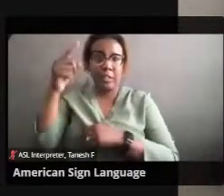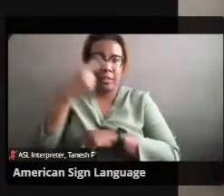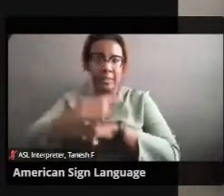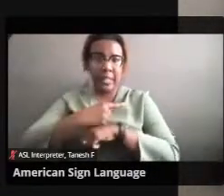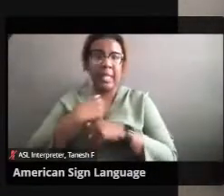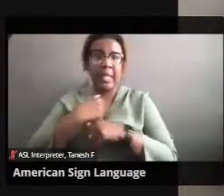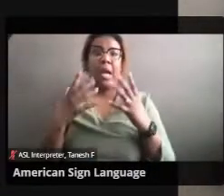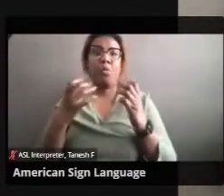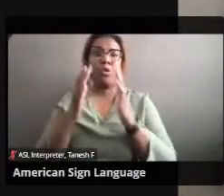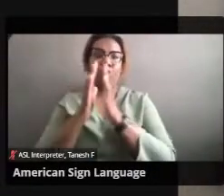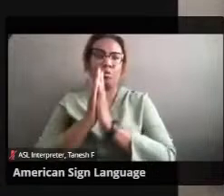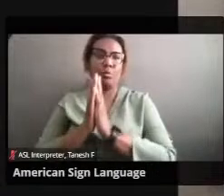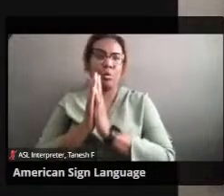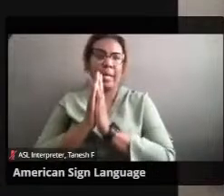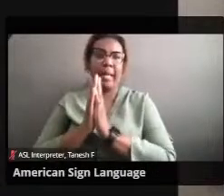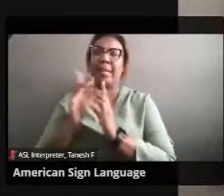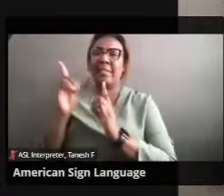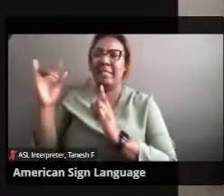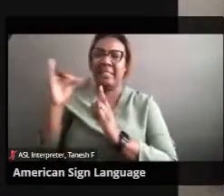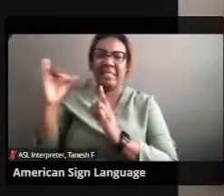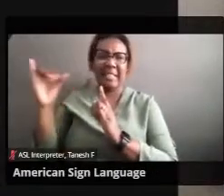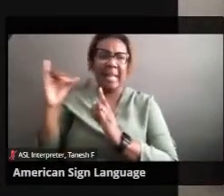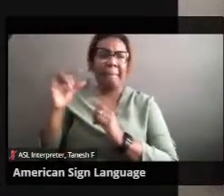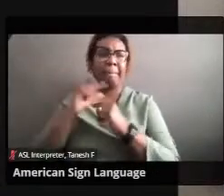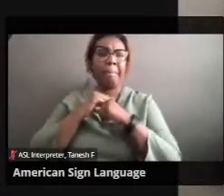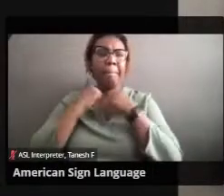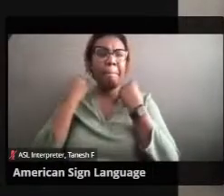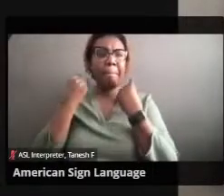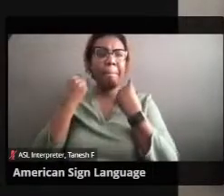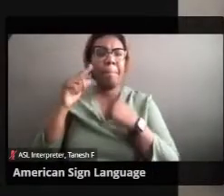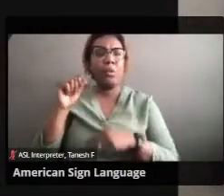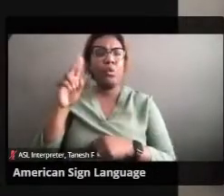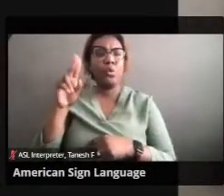Desmond Tutu, writing from apartheid South Africa